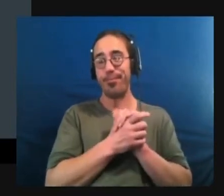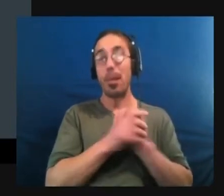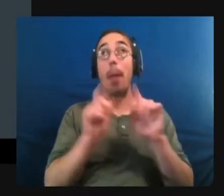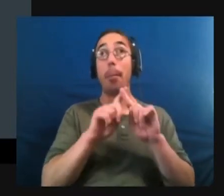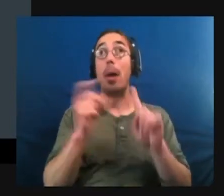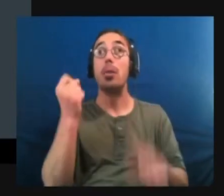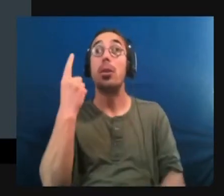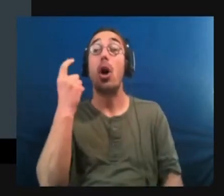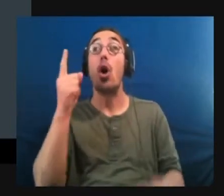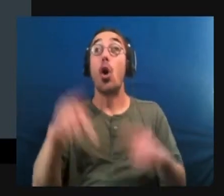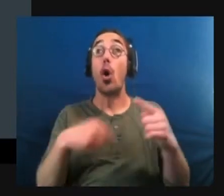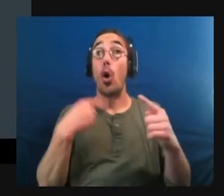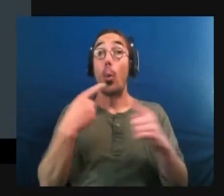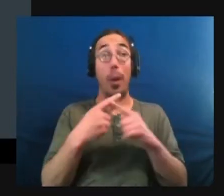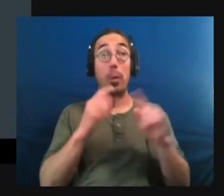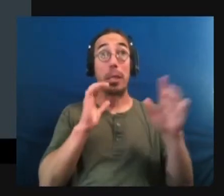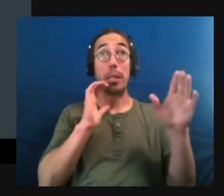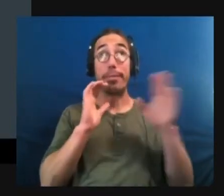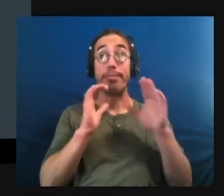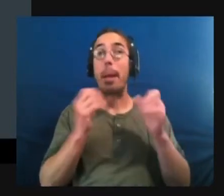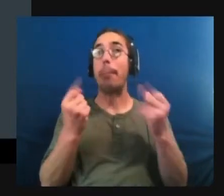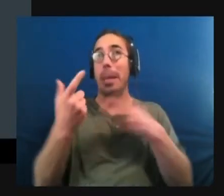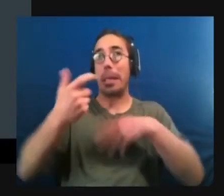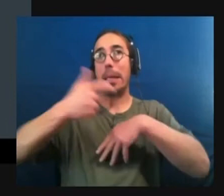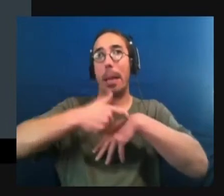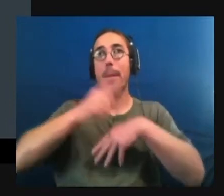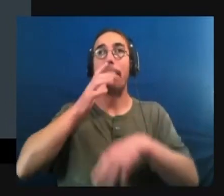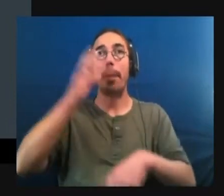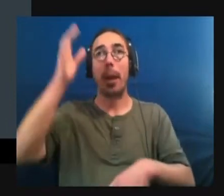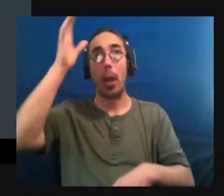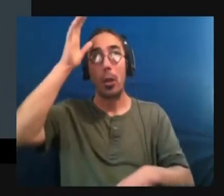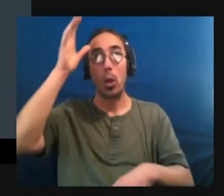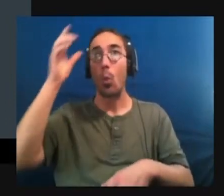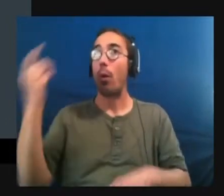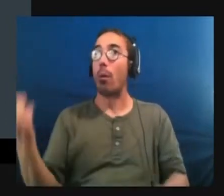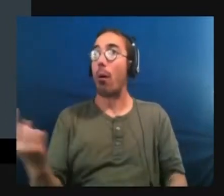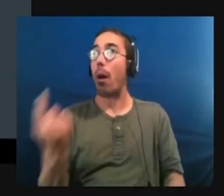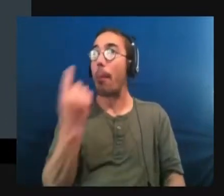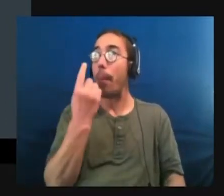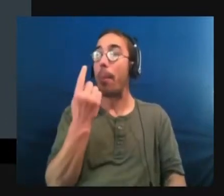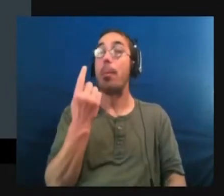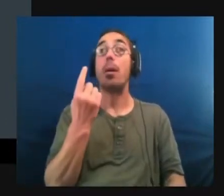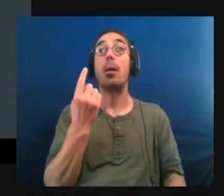when we have this conversation, and a lot of times parents will come to me and they're super interested